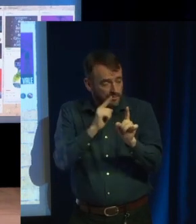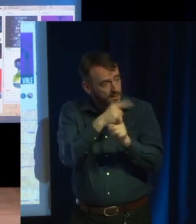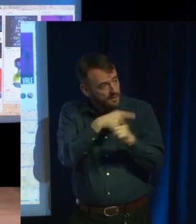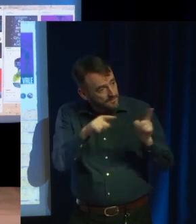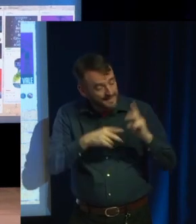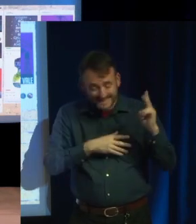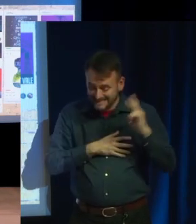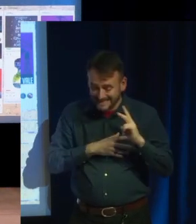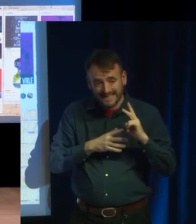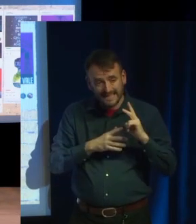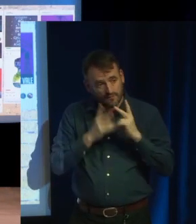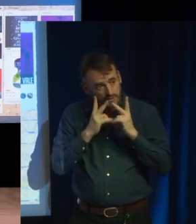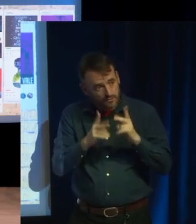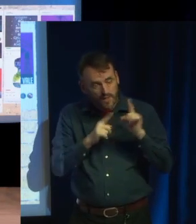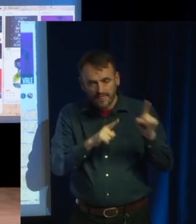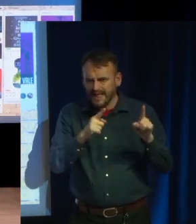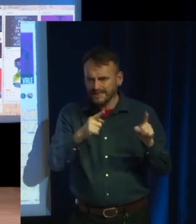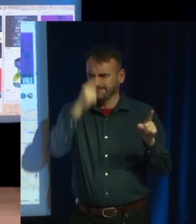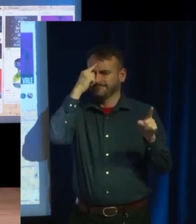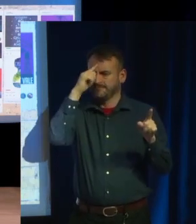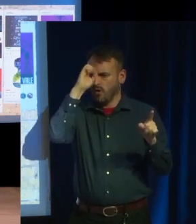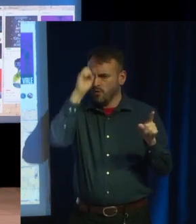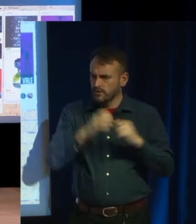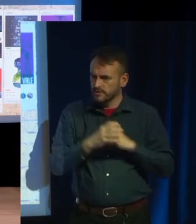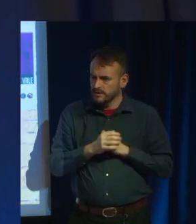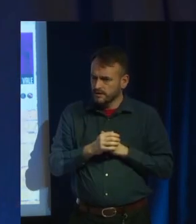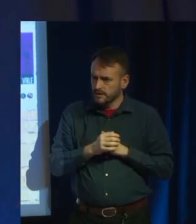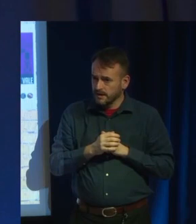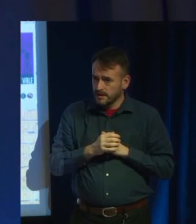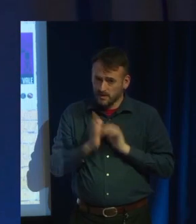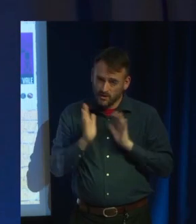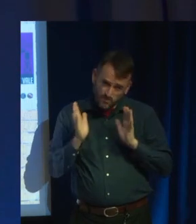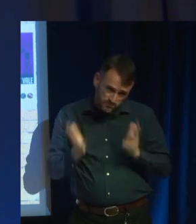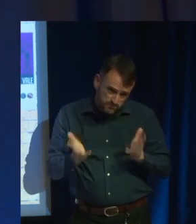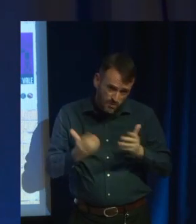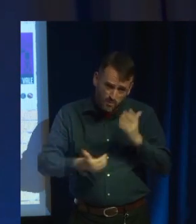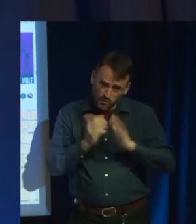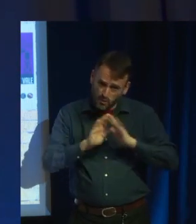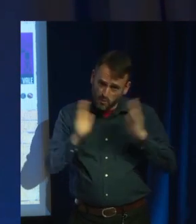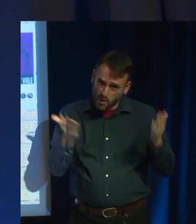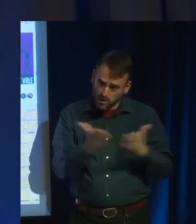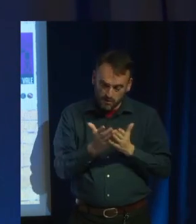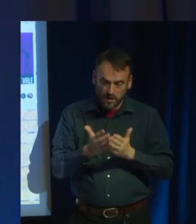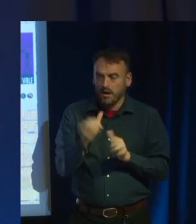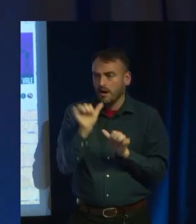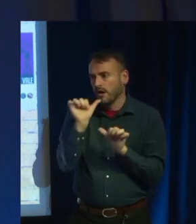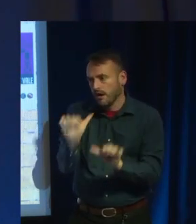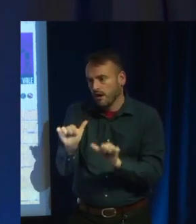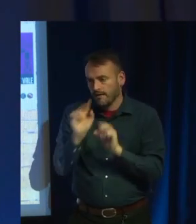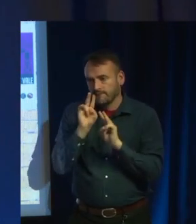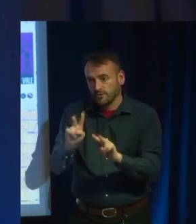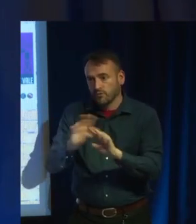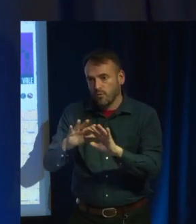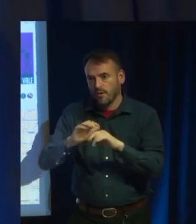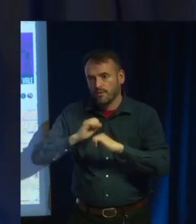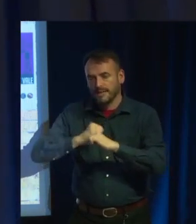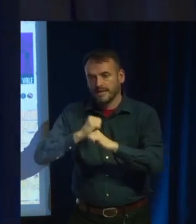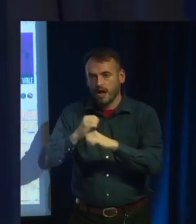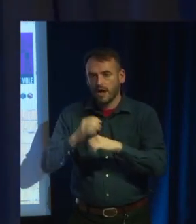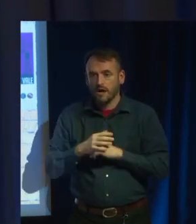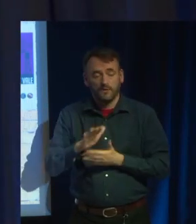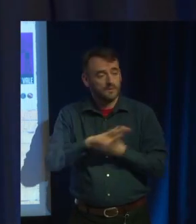see, then we live in a visual media world, so they will definitely cling on to every little visual